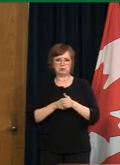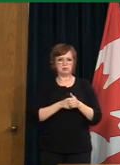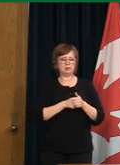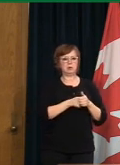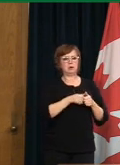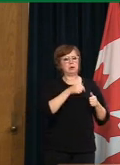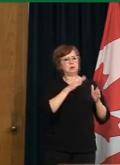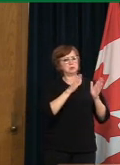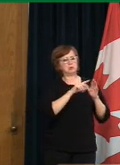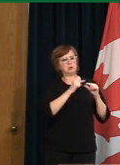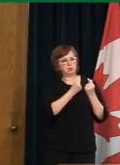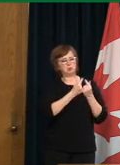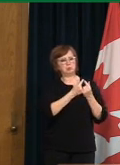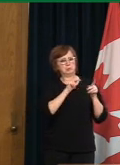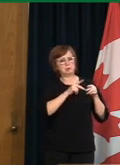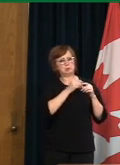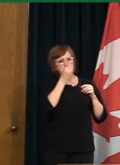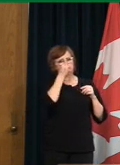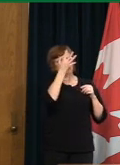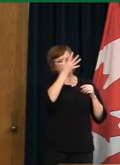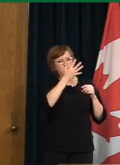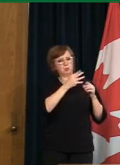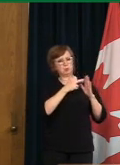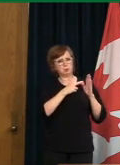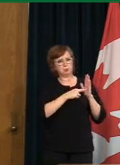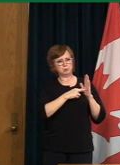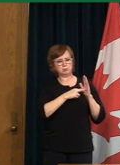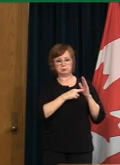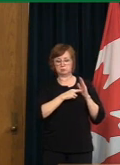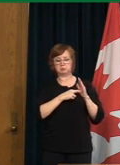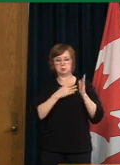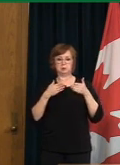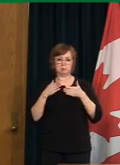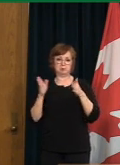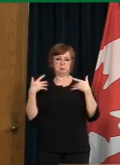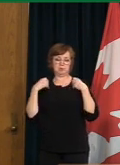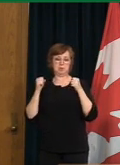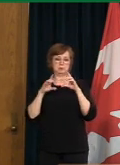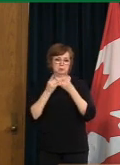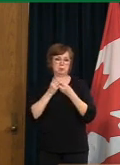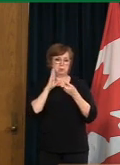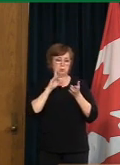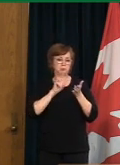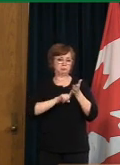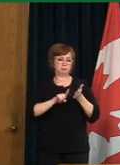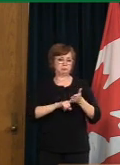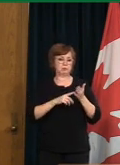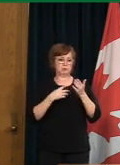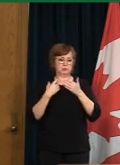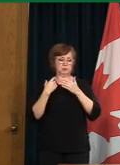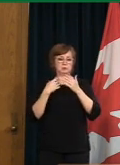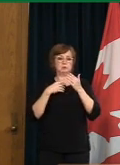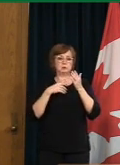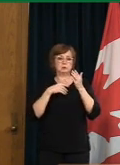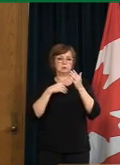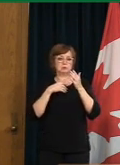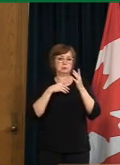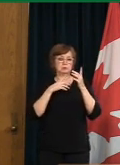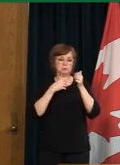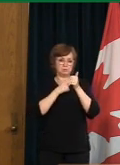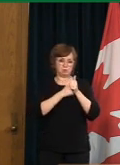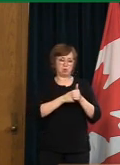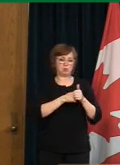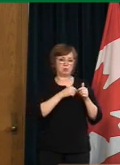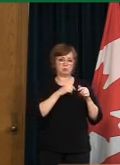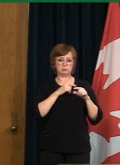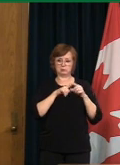advice, public health is going to conduct the investigation and administer penalties where they see appropriate. As I would say, the law enforcement